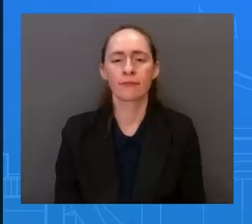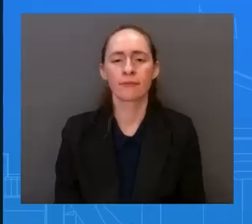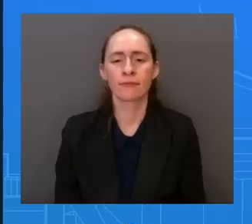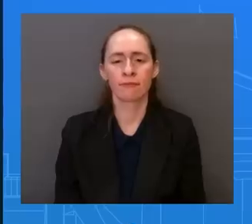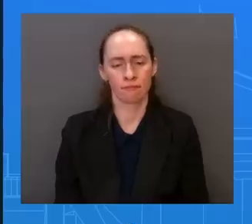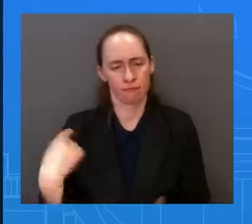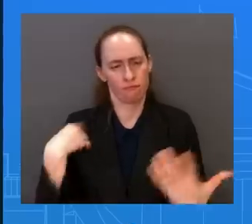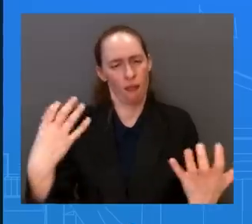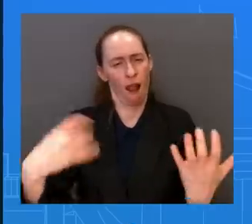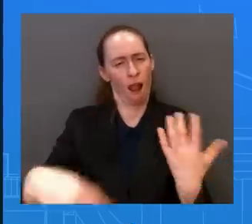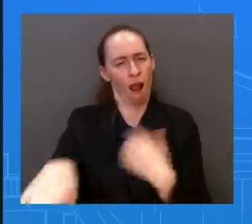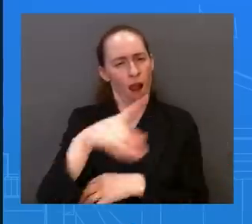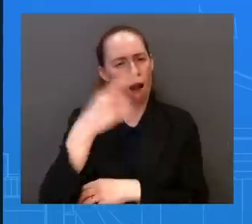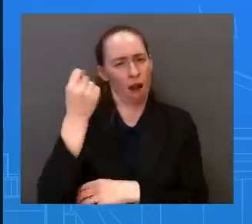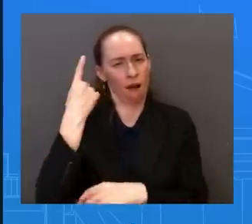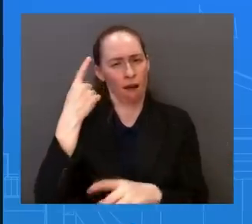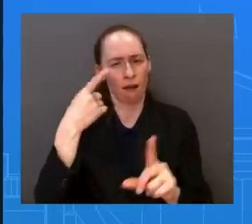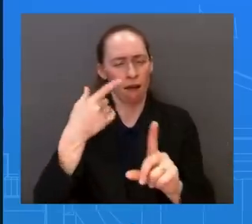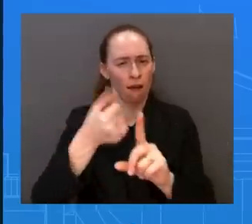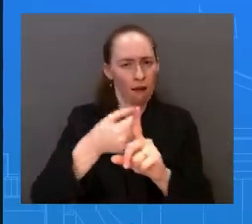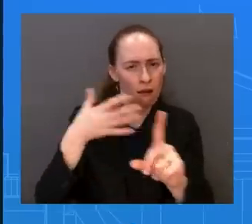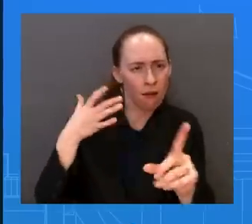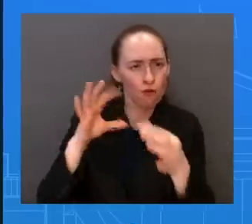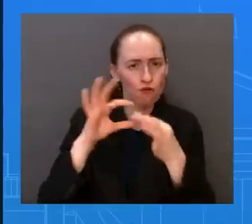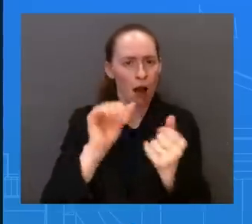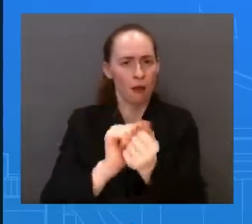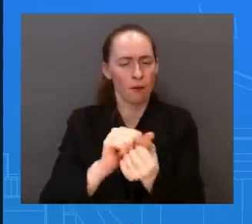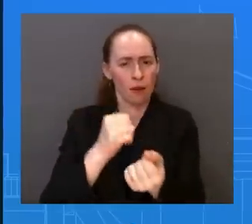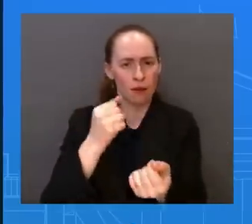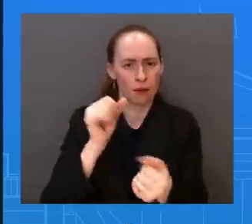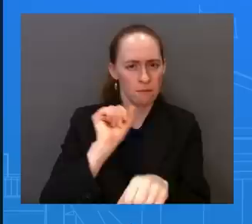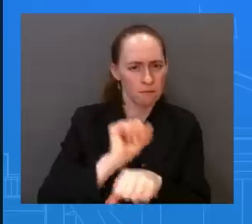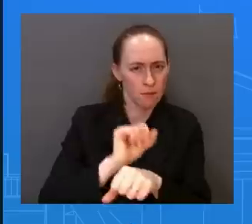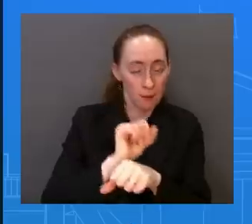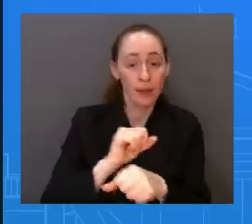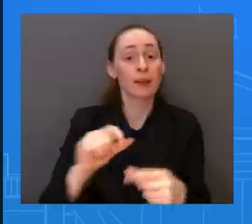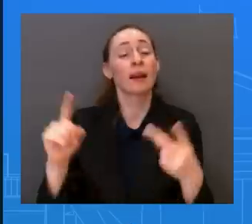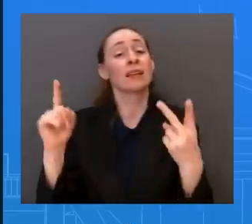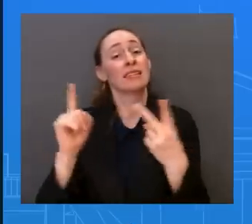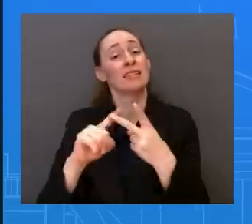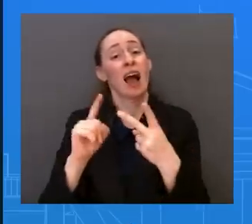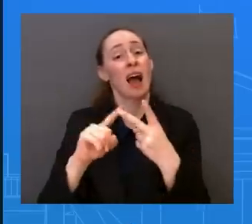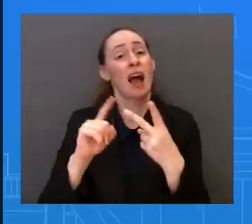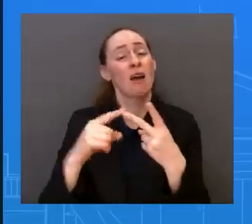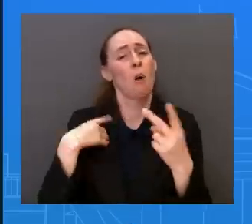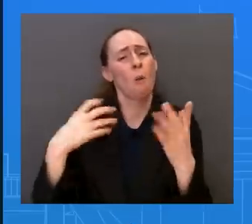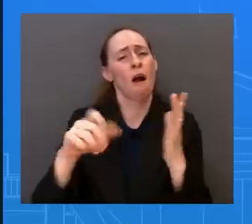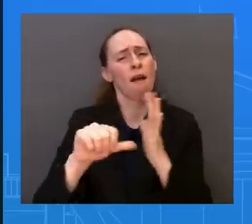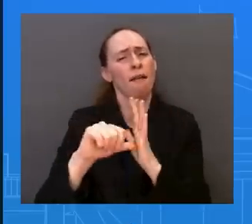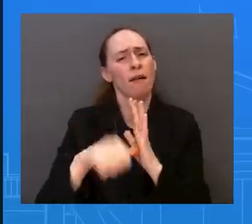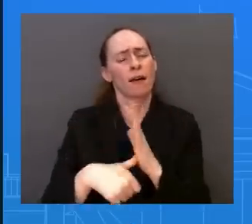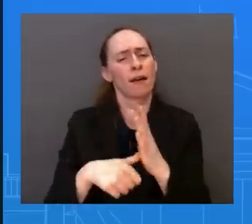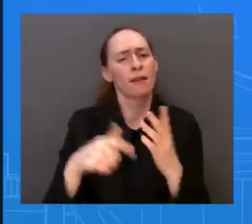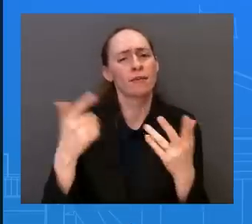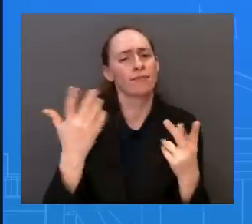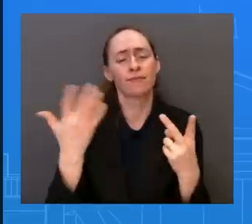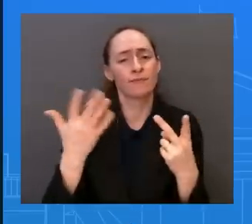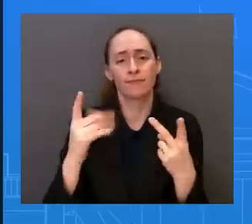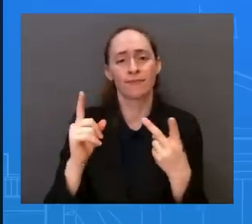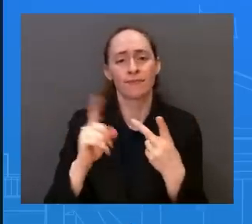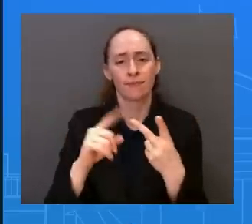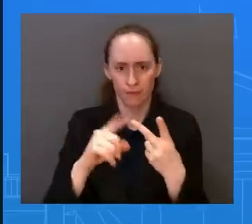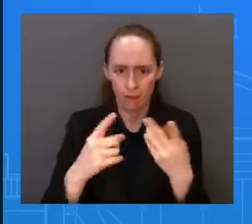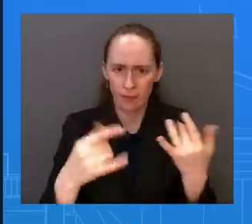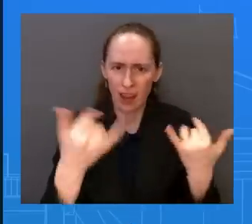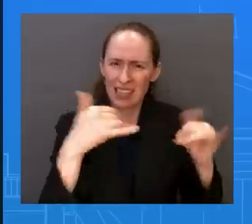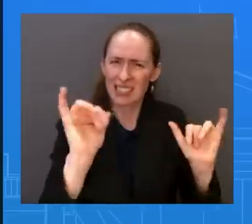second thing is to speak to the work yet to come. The president uniquely understands that we have a lot more work to do when it